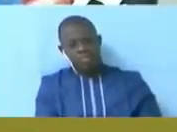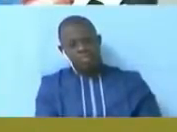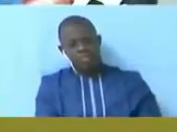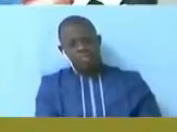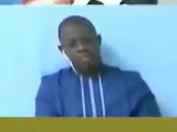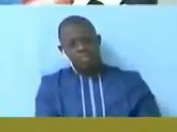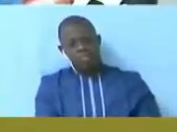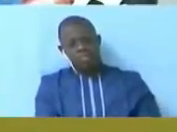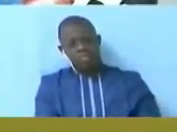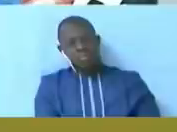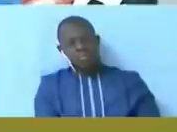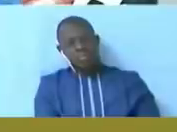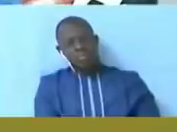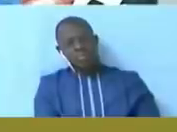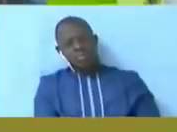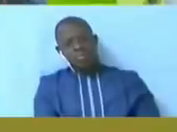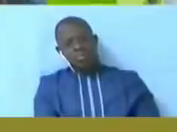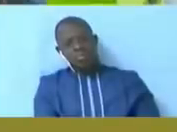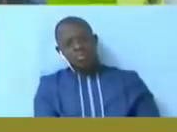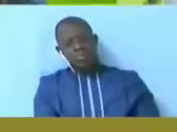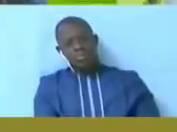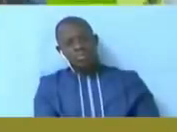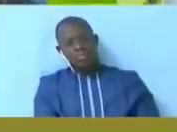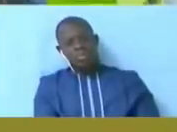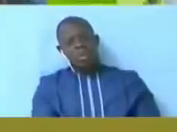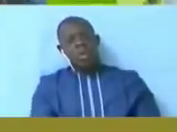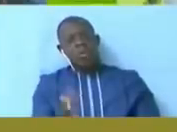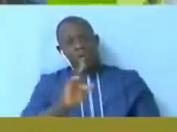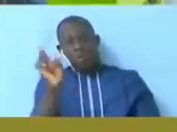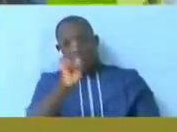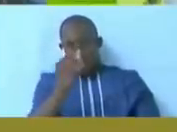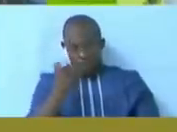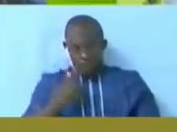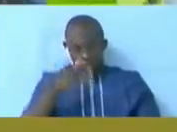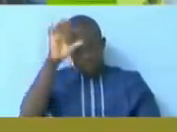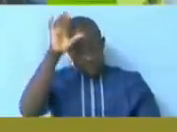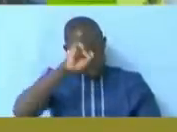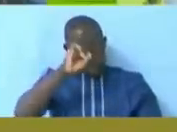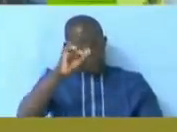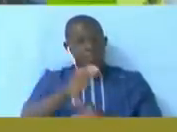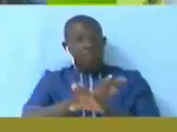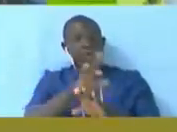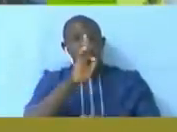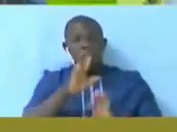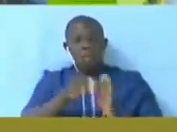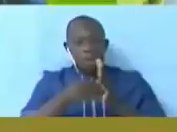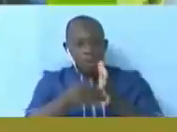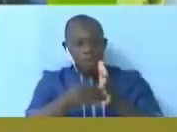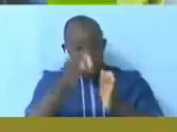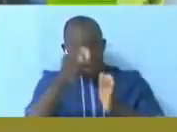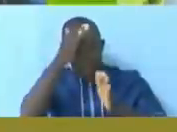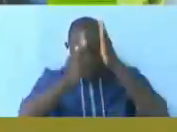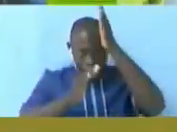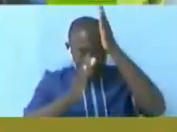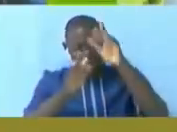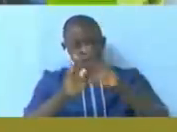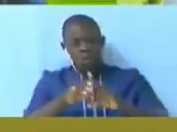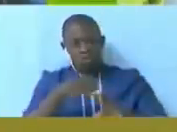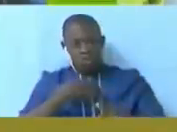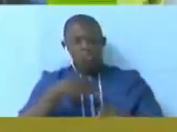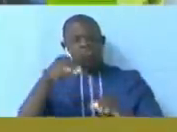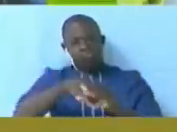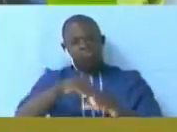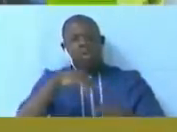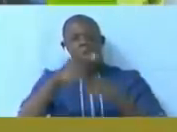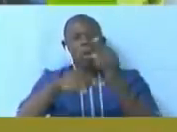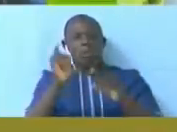From what we understand is that it was the head of the army who was interfering. And longa faham ro nga mem faham ro mi soja ro la nyaton ko ni wala keta modi me yalon ko